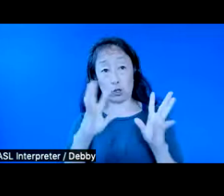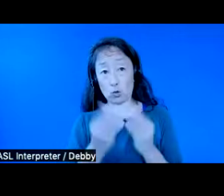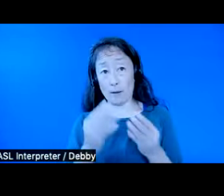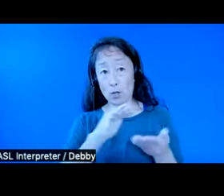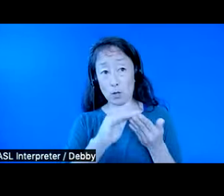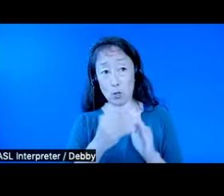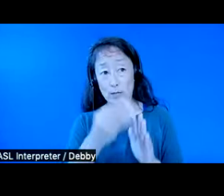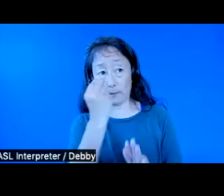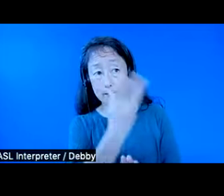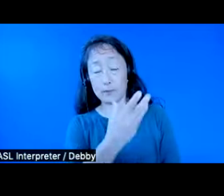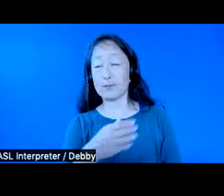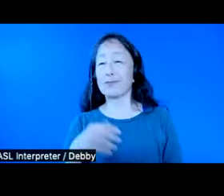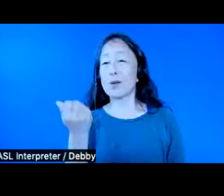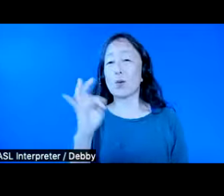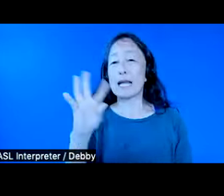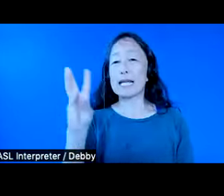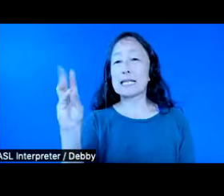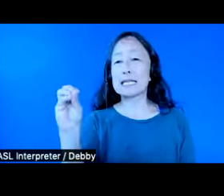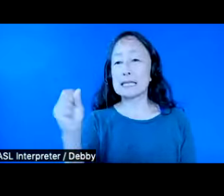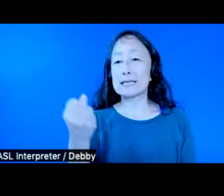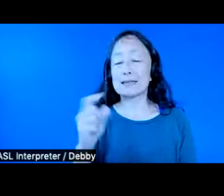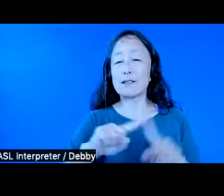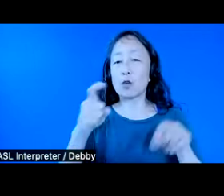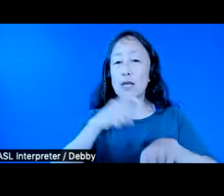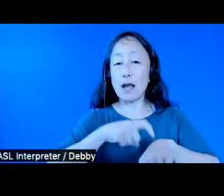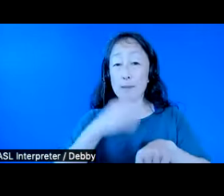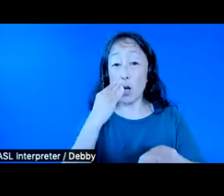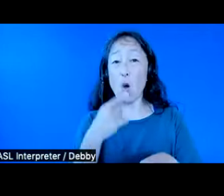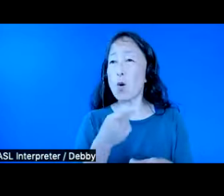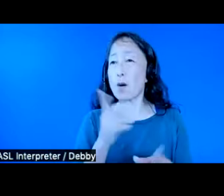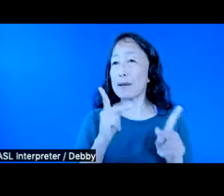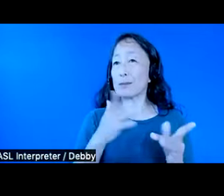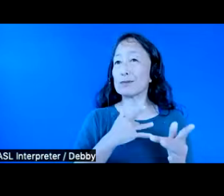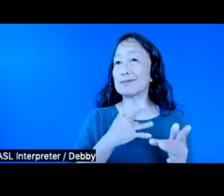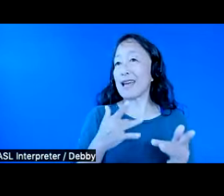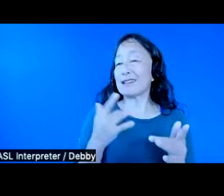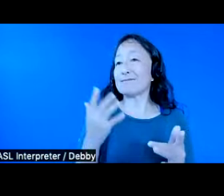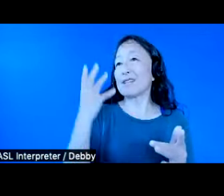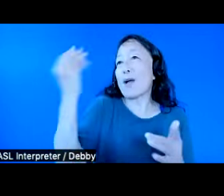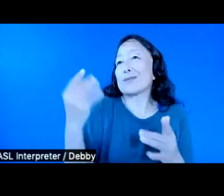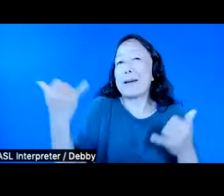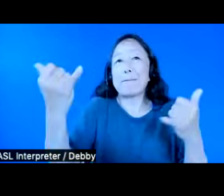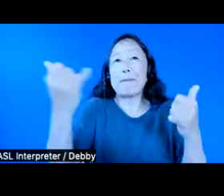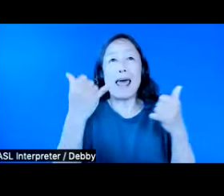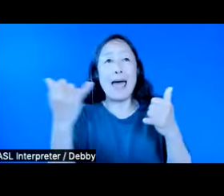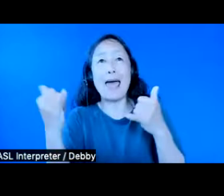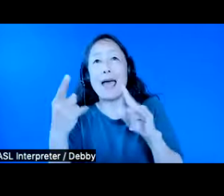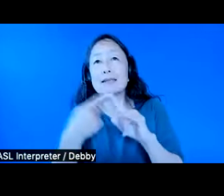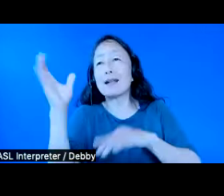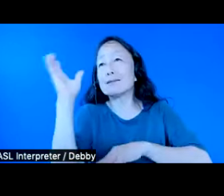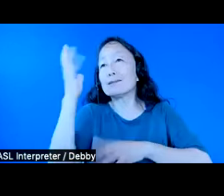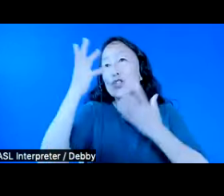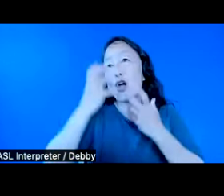So 1960s, it was a different time, right? Like you could go out and play till the street lights went out or the sun went down. It was just a different